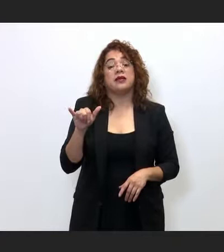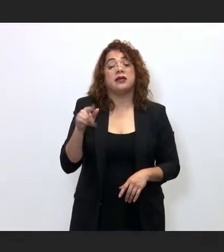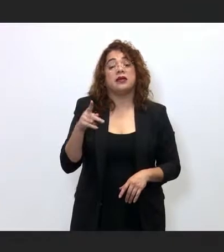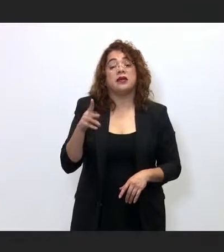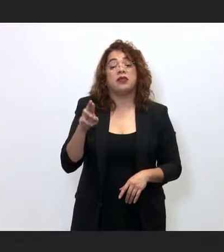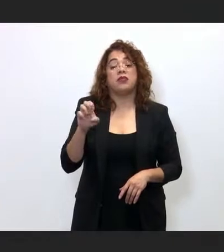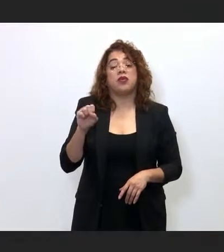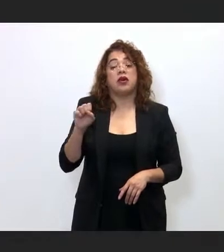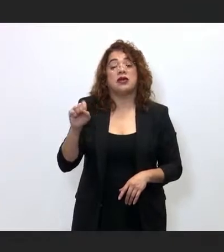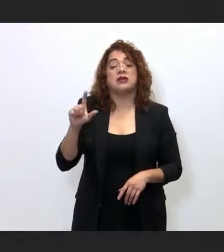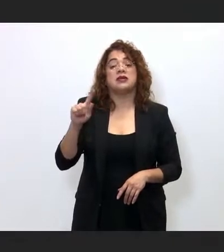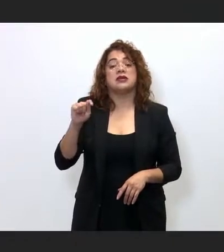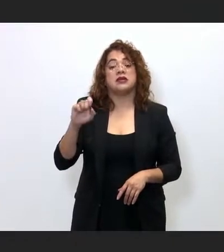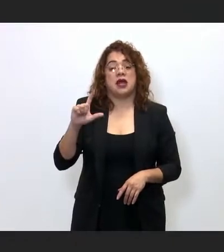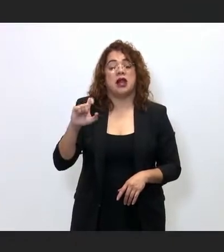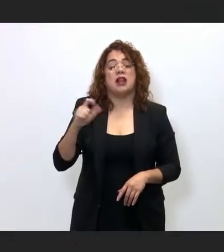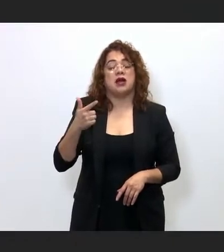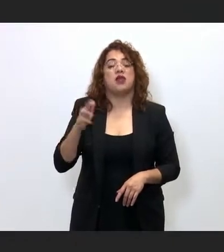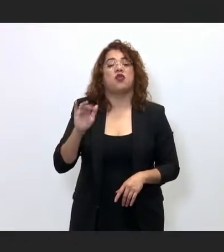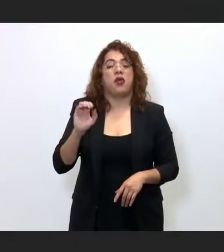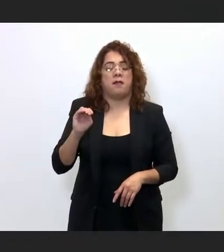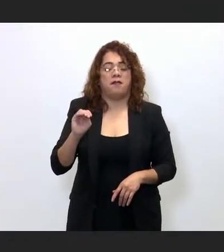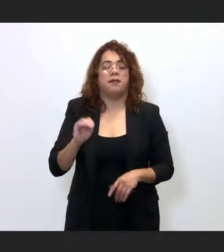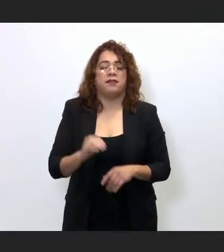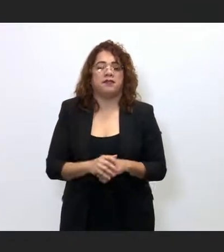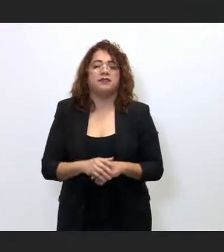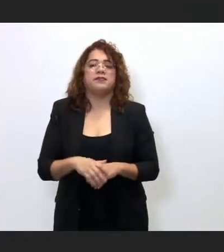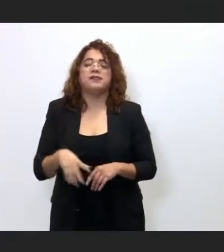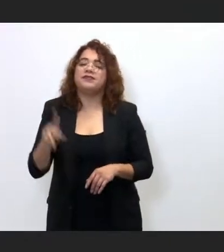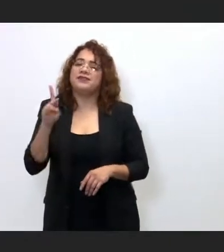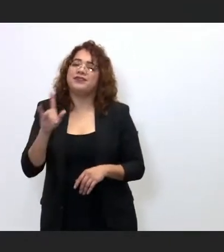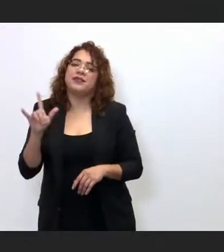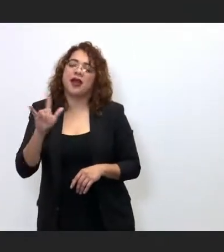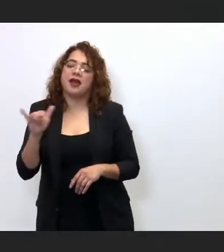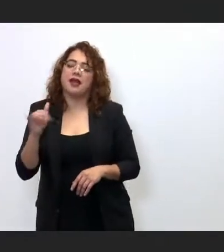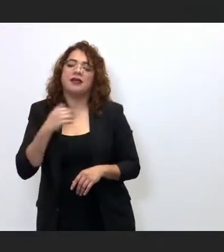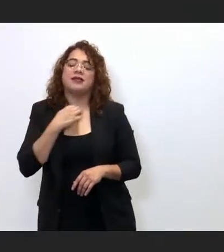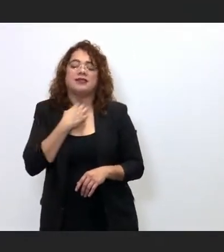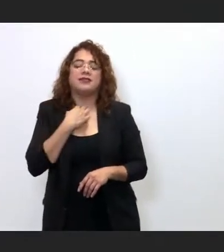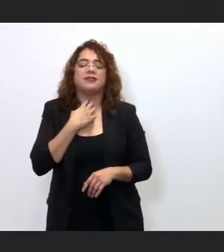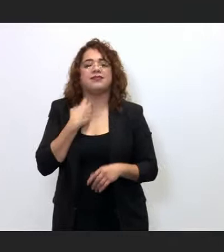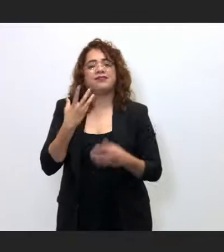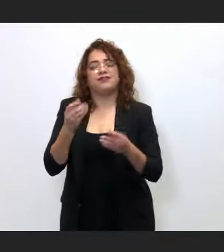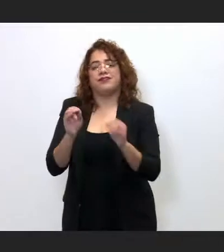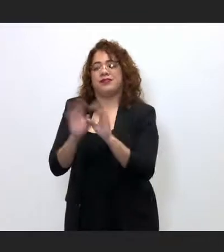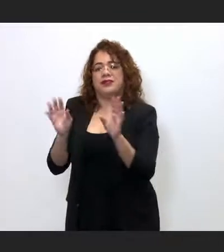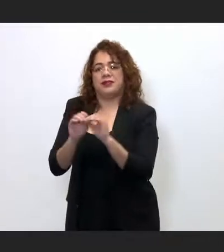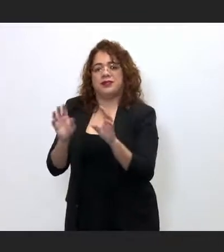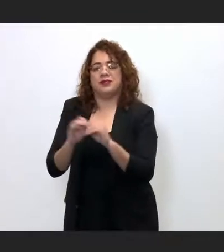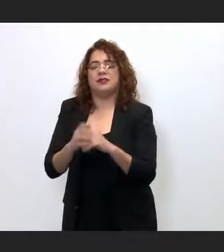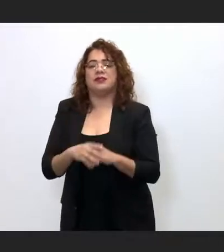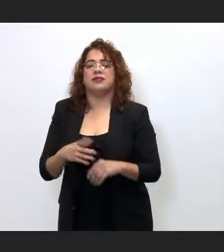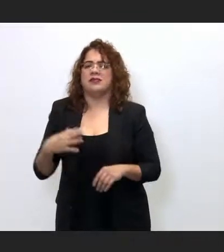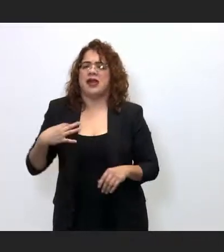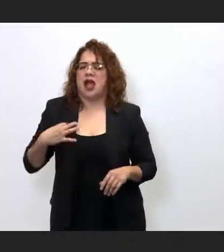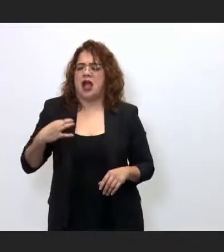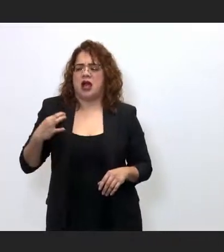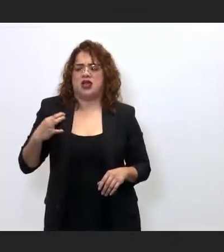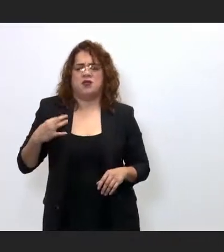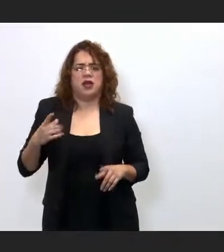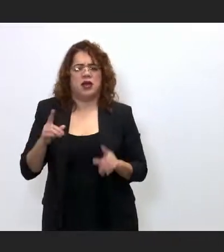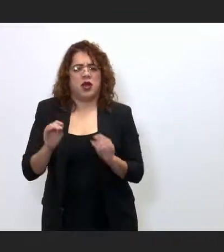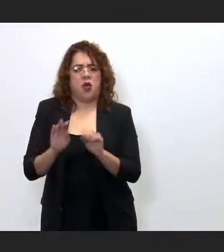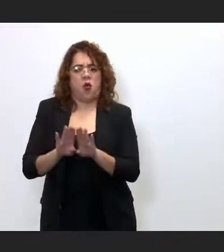Hi, my question is also for Kelly. So first, just to clarify on the eligibility opening up, does